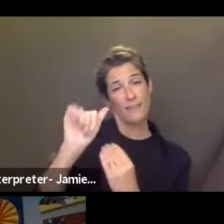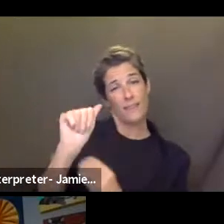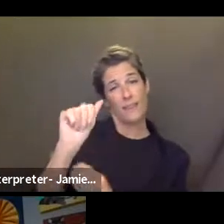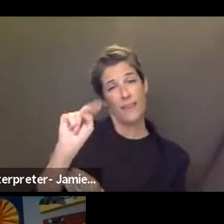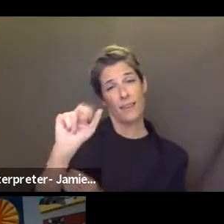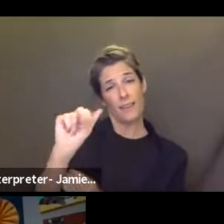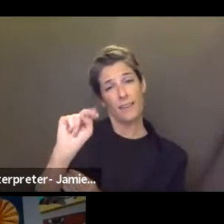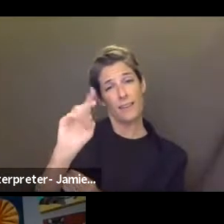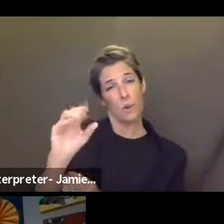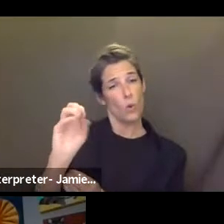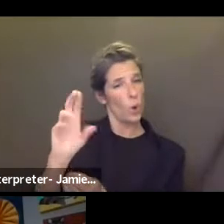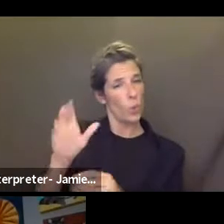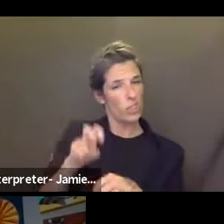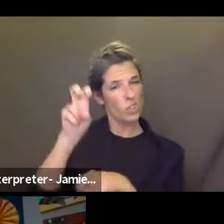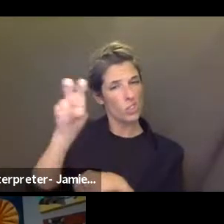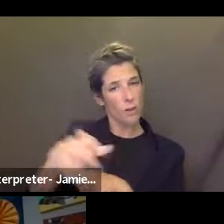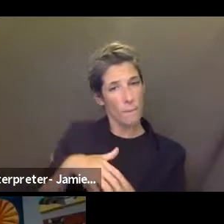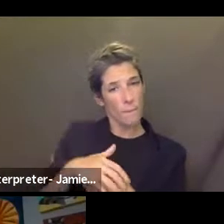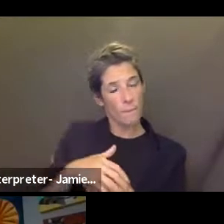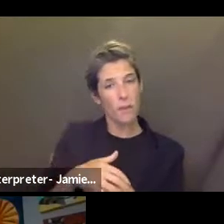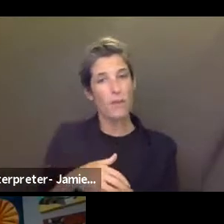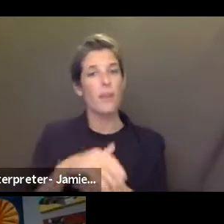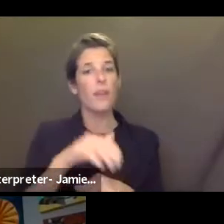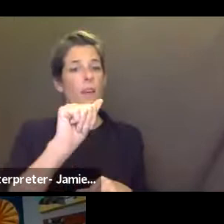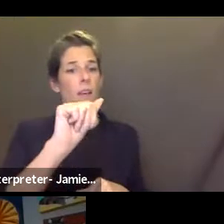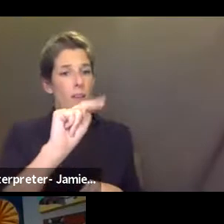think of broken,